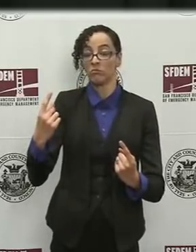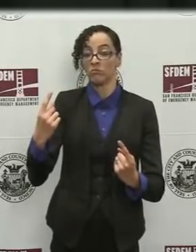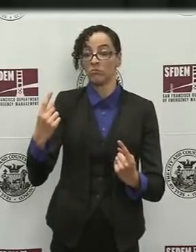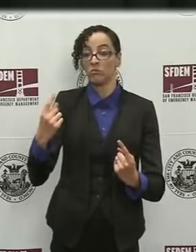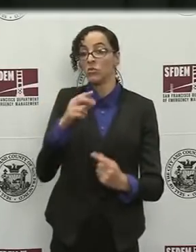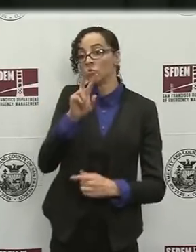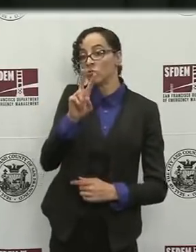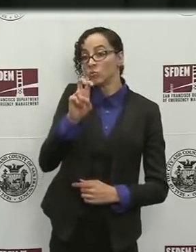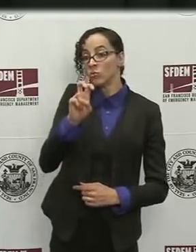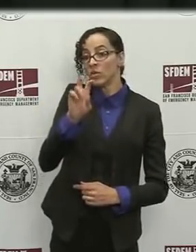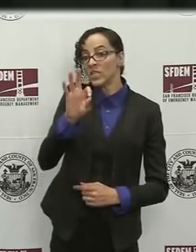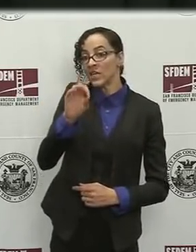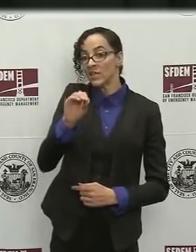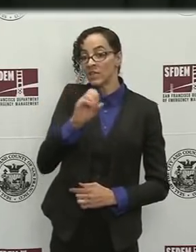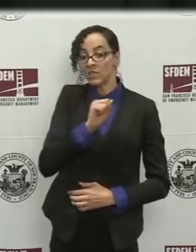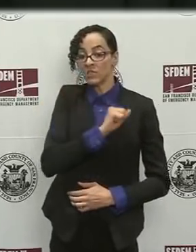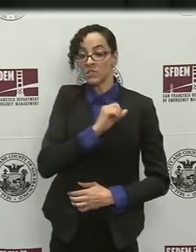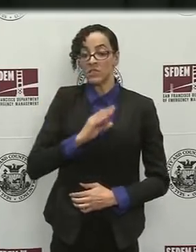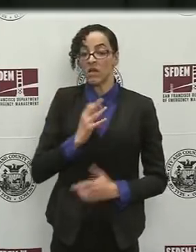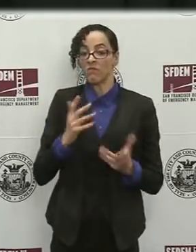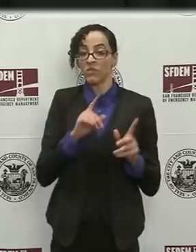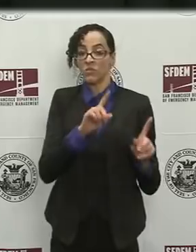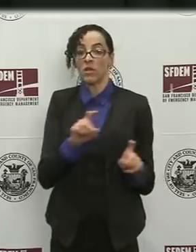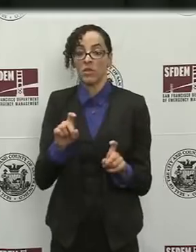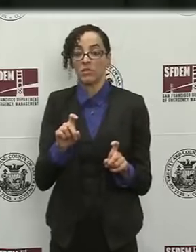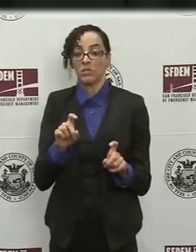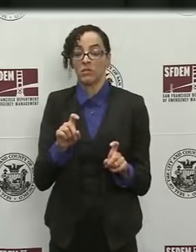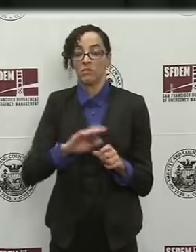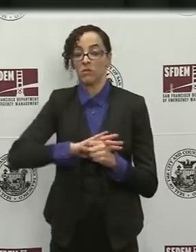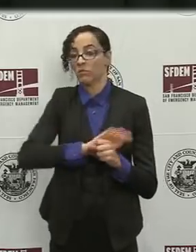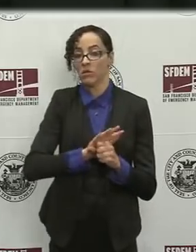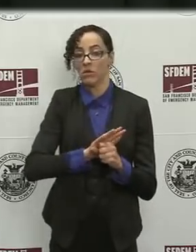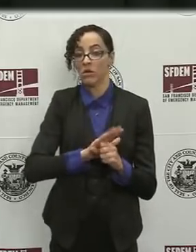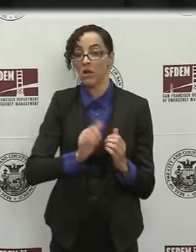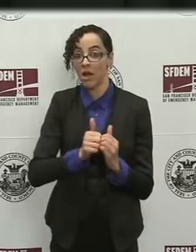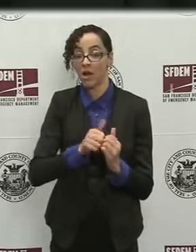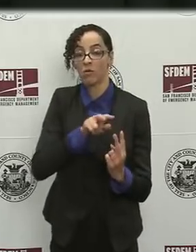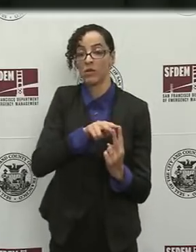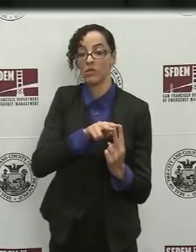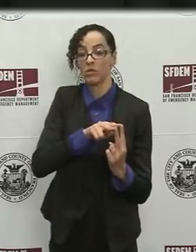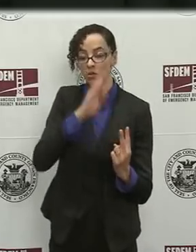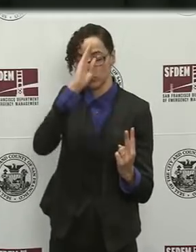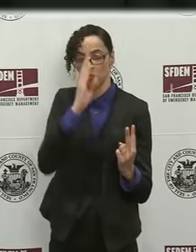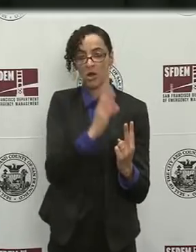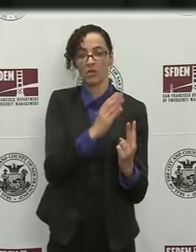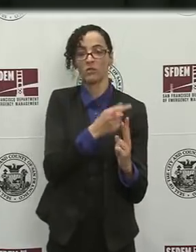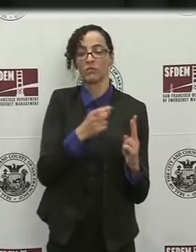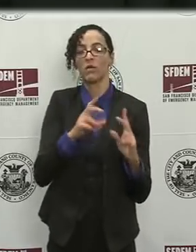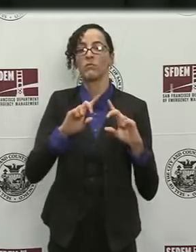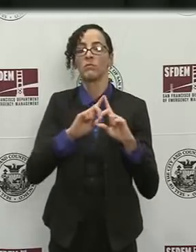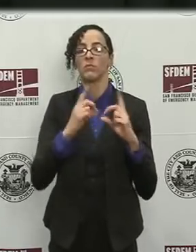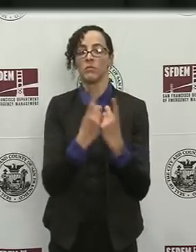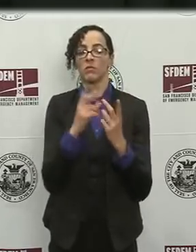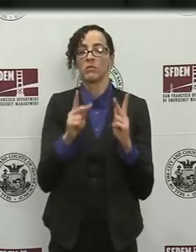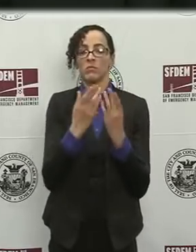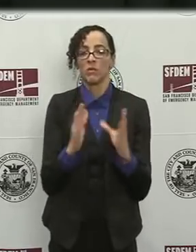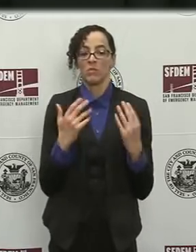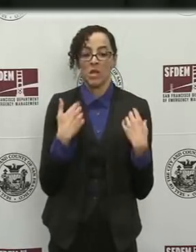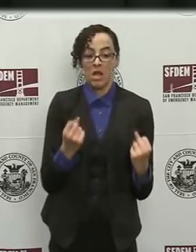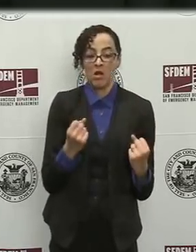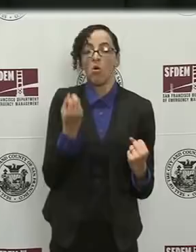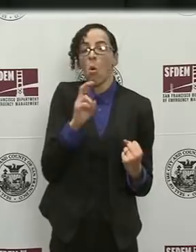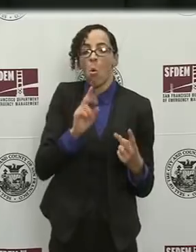been tested, either directly by the Department of Public Health or their own provider.